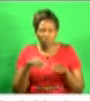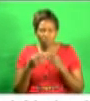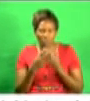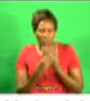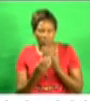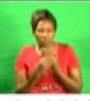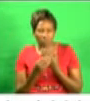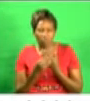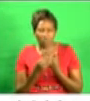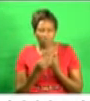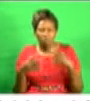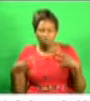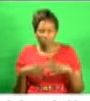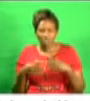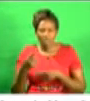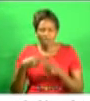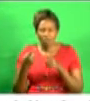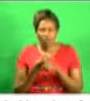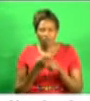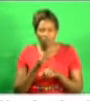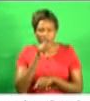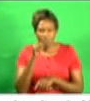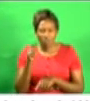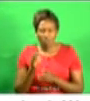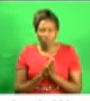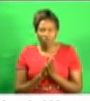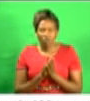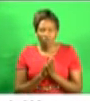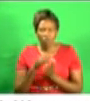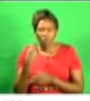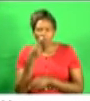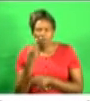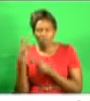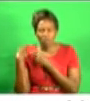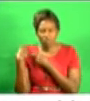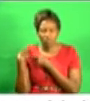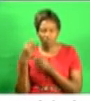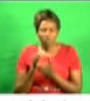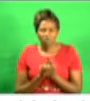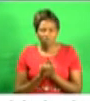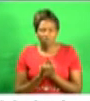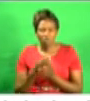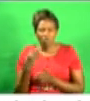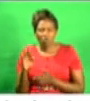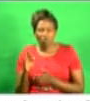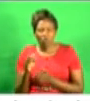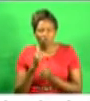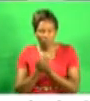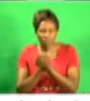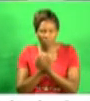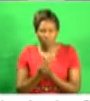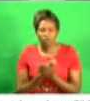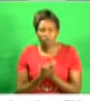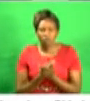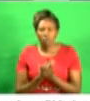intimidation and threats coming from those who have the responsibility of giving protection.